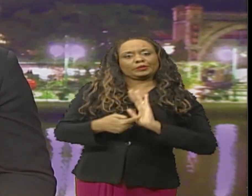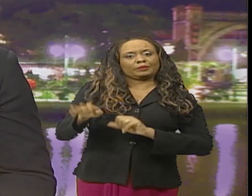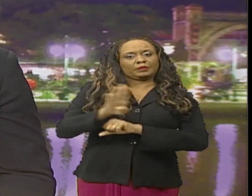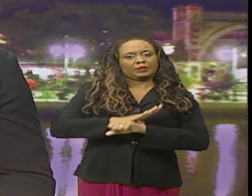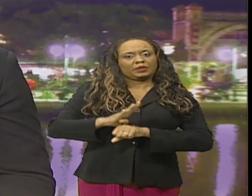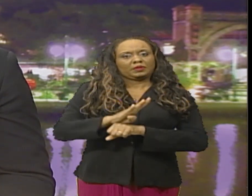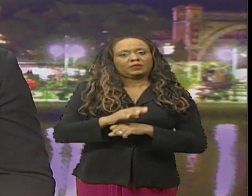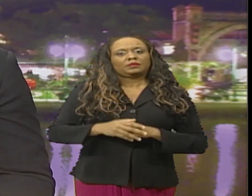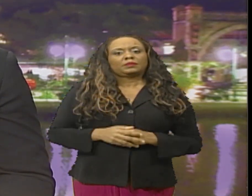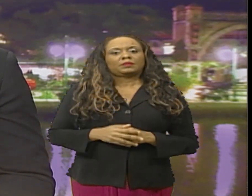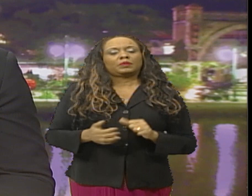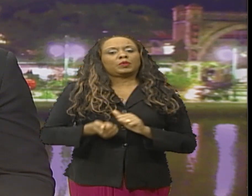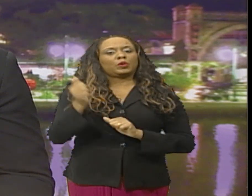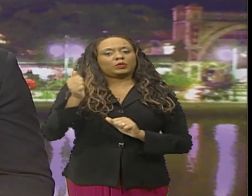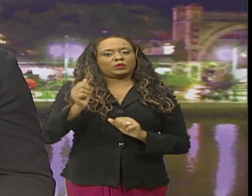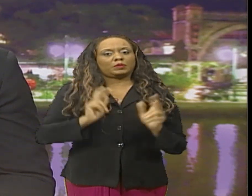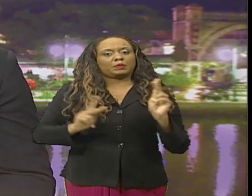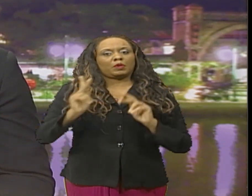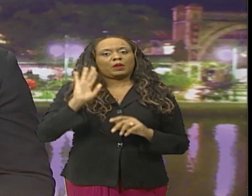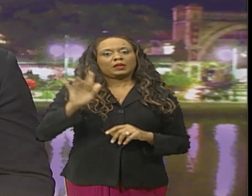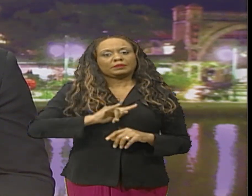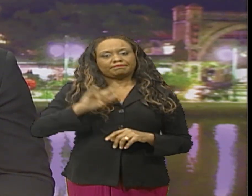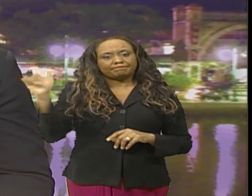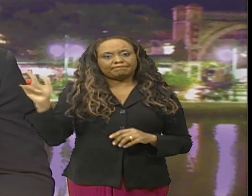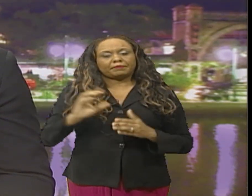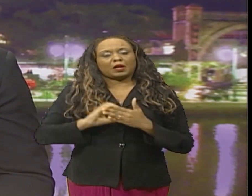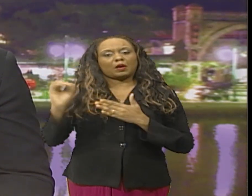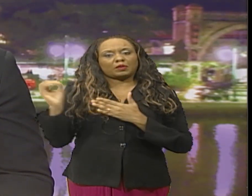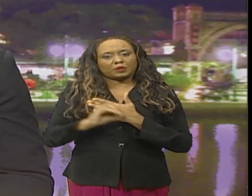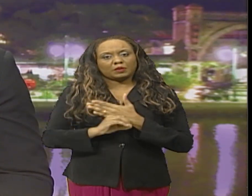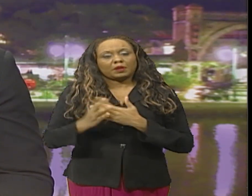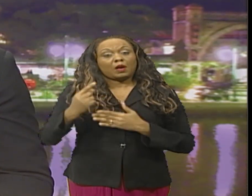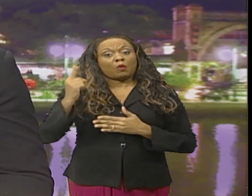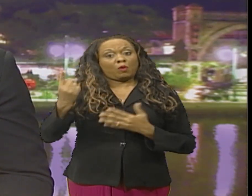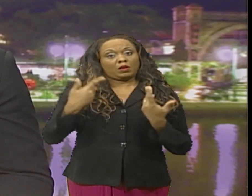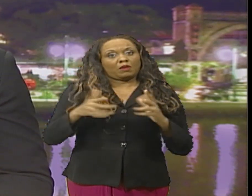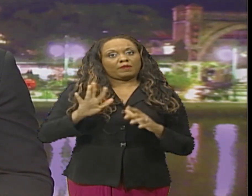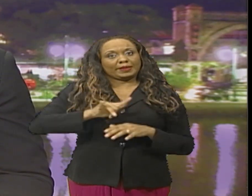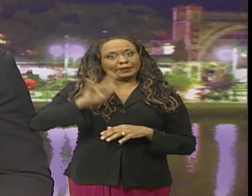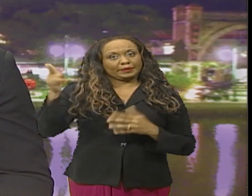envoys will take up their posts in early October, one has already begun her duties.